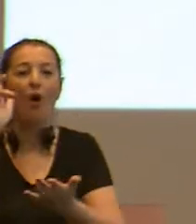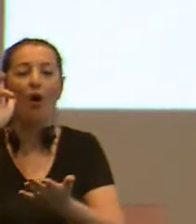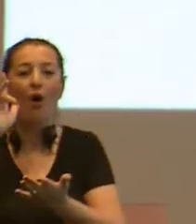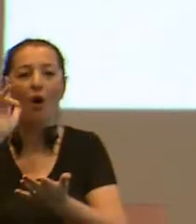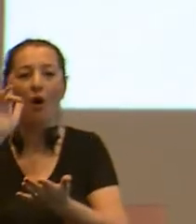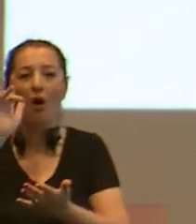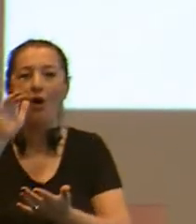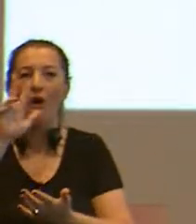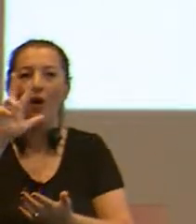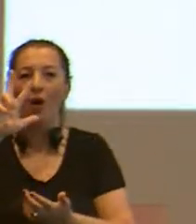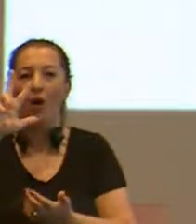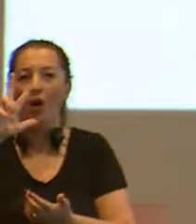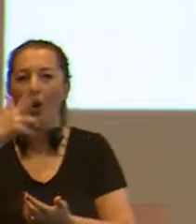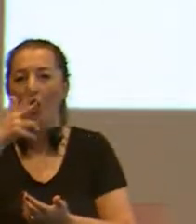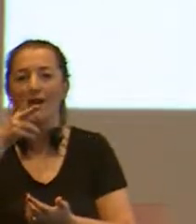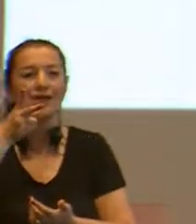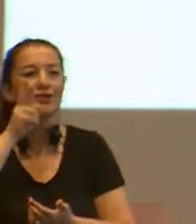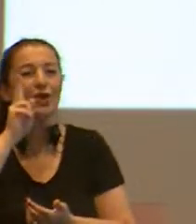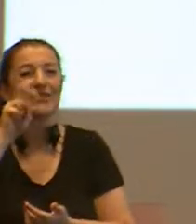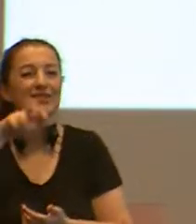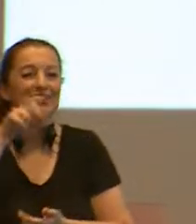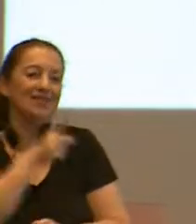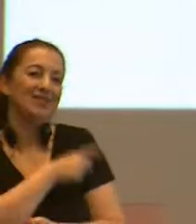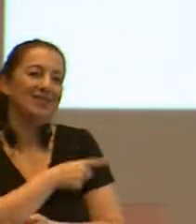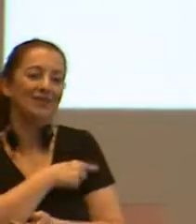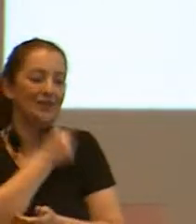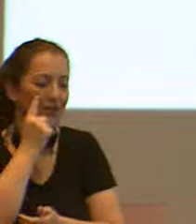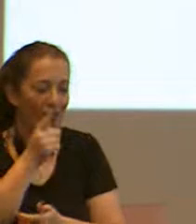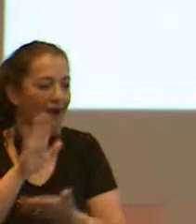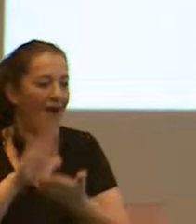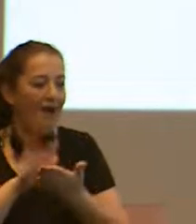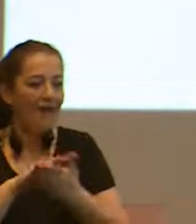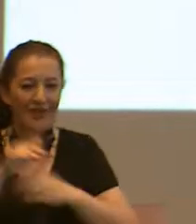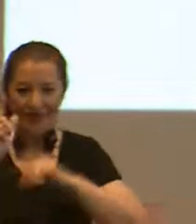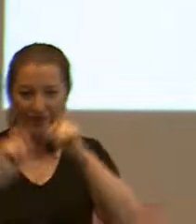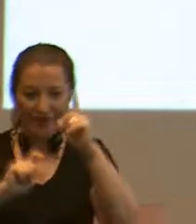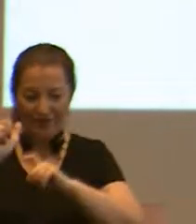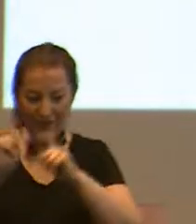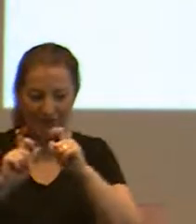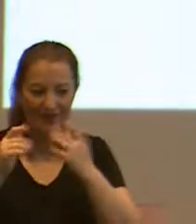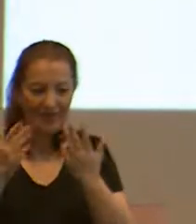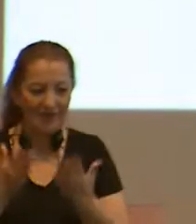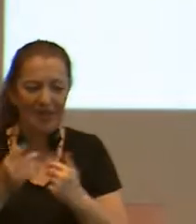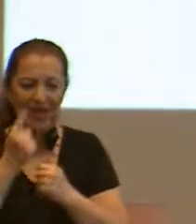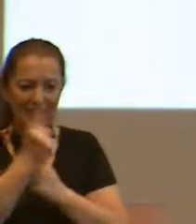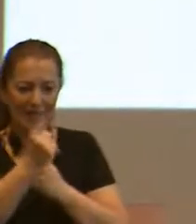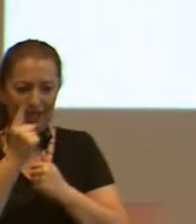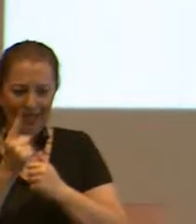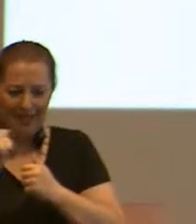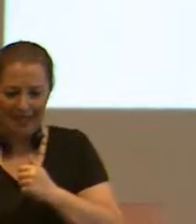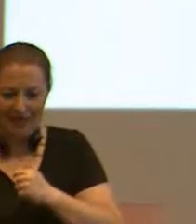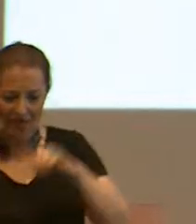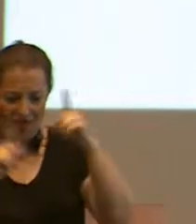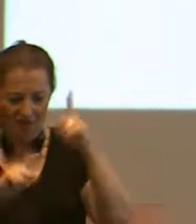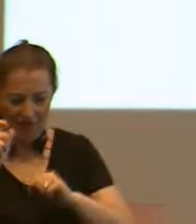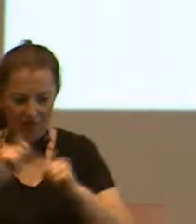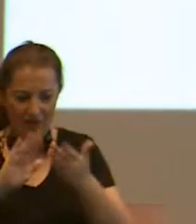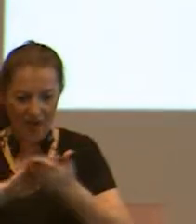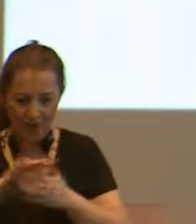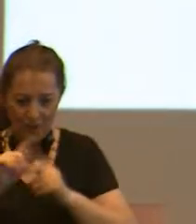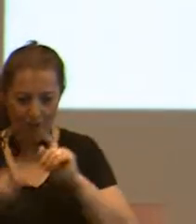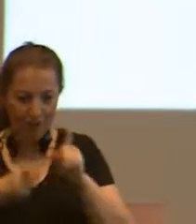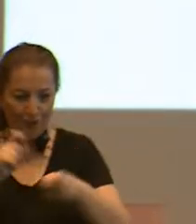this photo here he is from he's at the eighth grade at middle school he's with friends